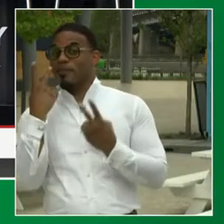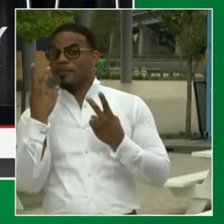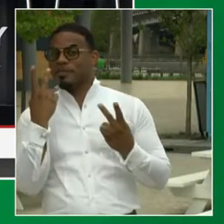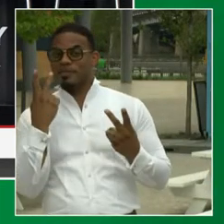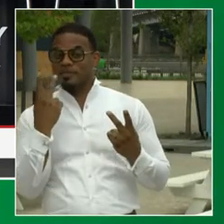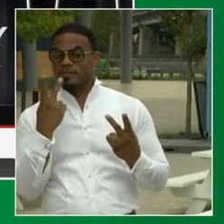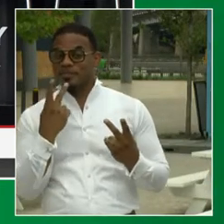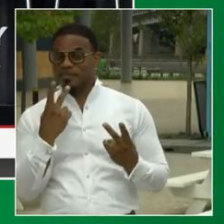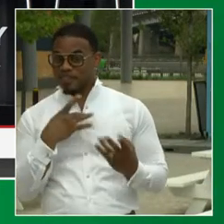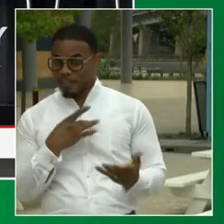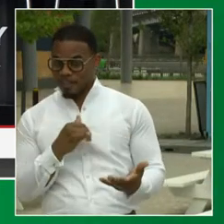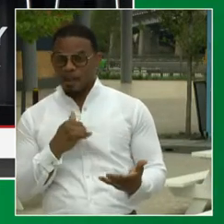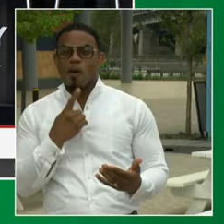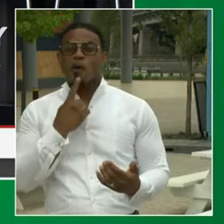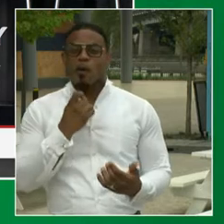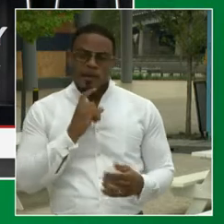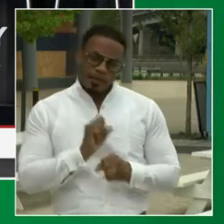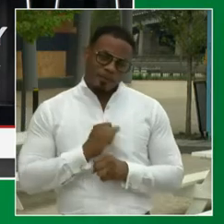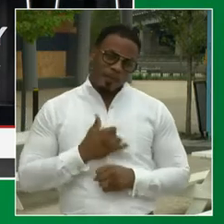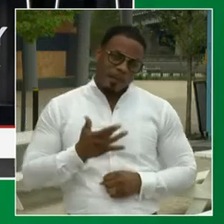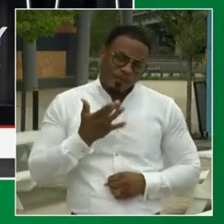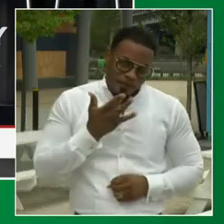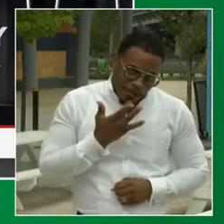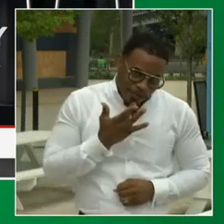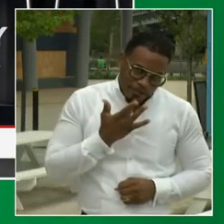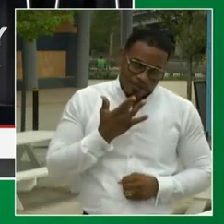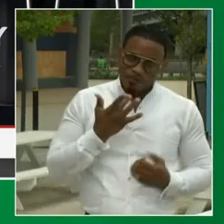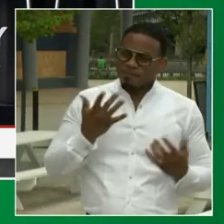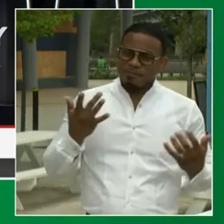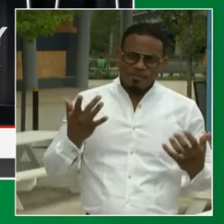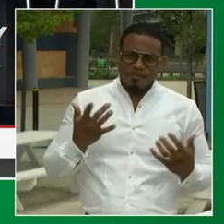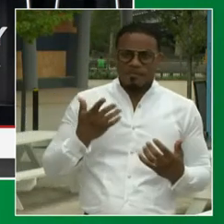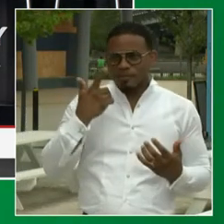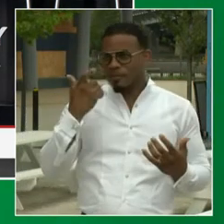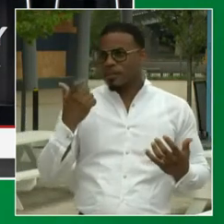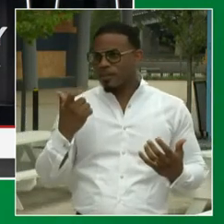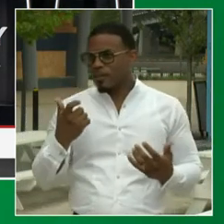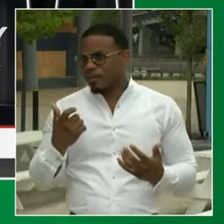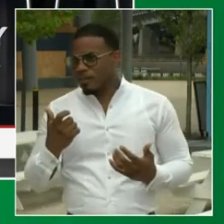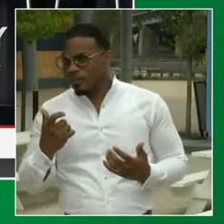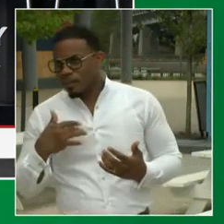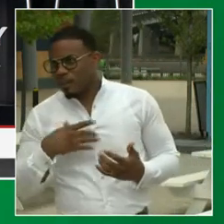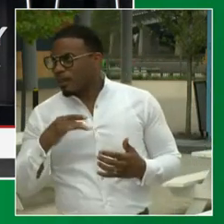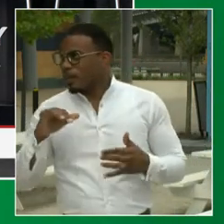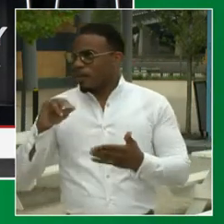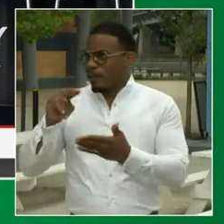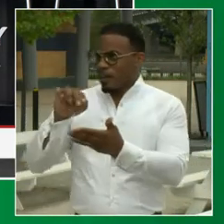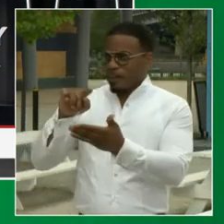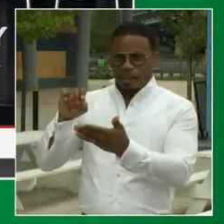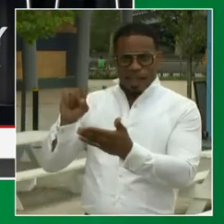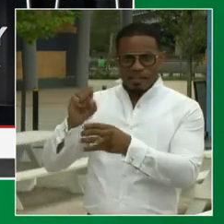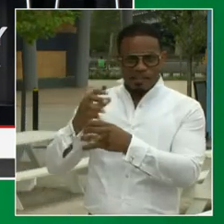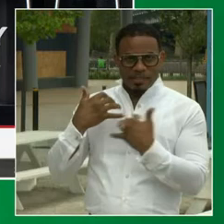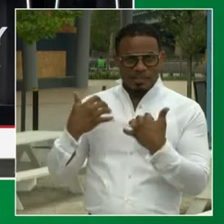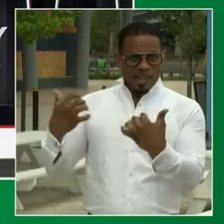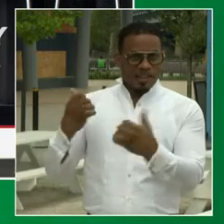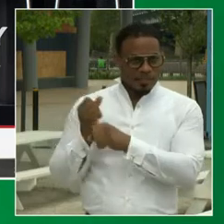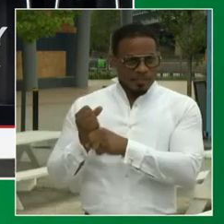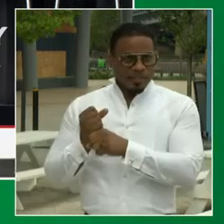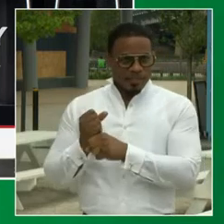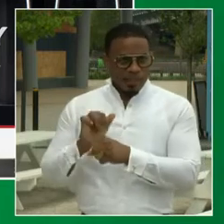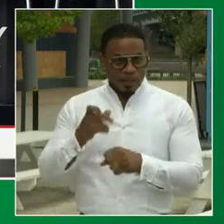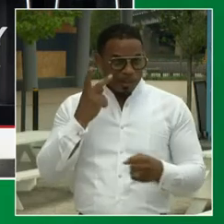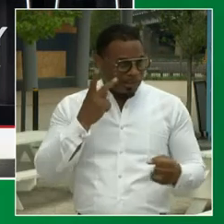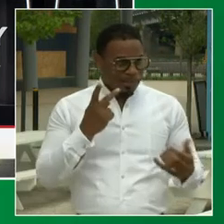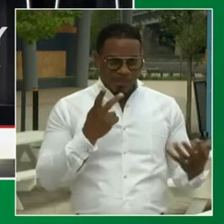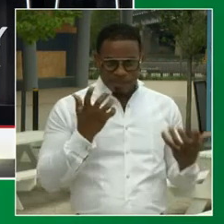aesthetic. Red is definitely the flavor of choice because we're at the Nat Stadium. But as you can see, it's